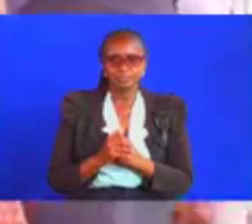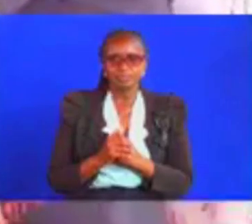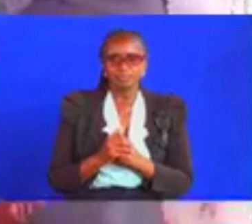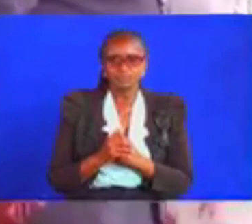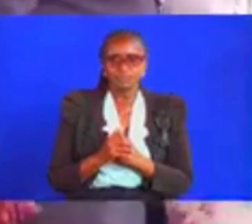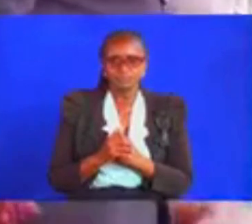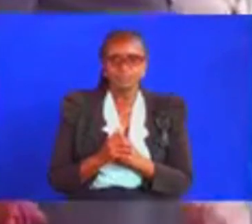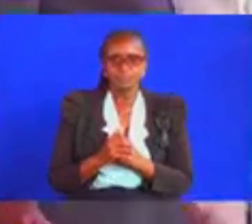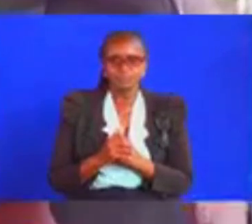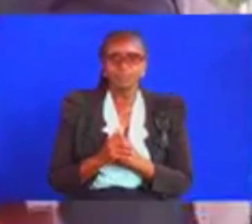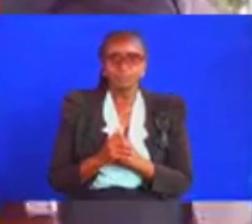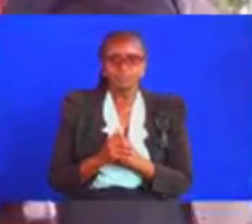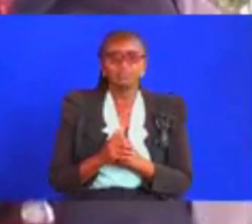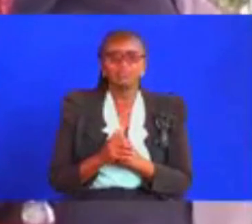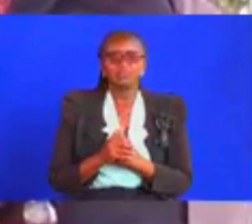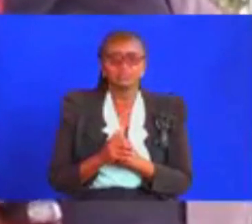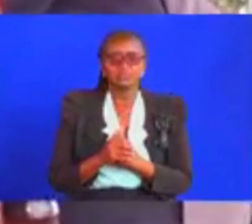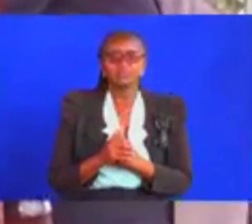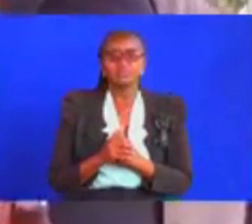with someone?